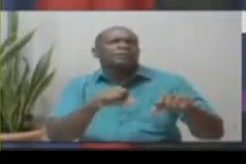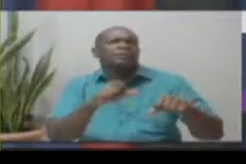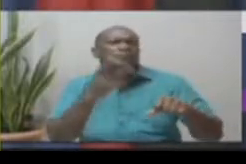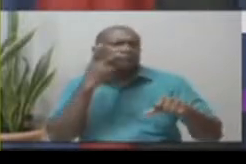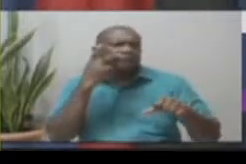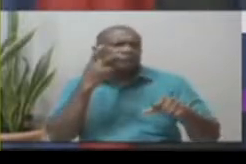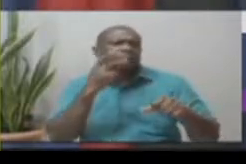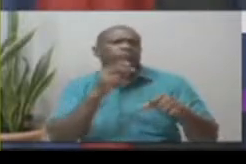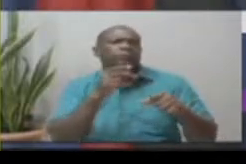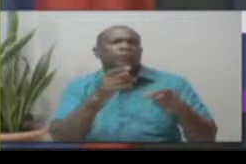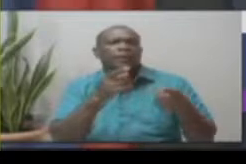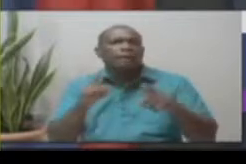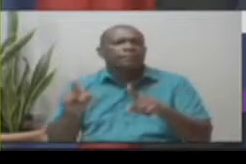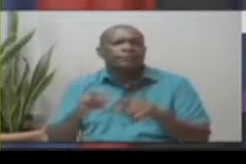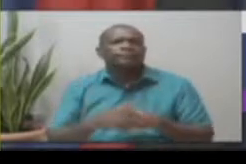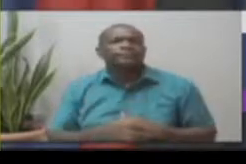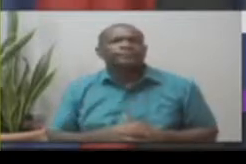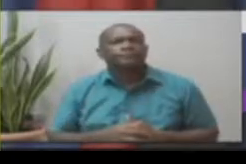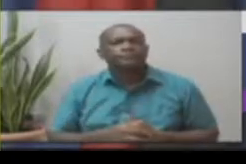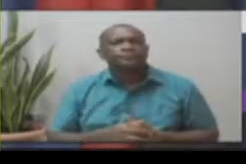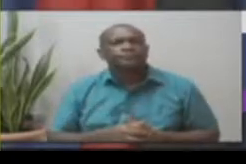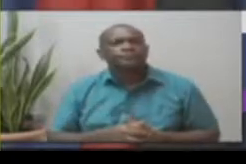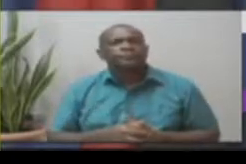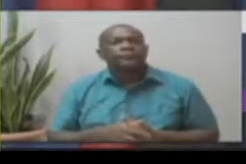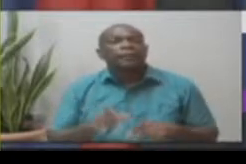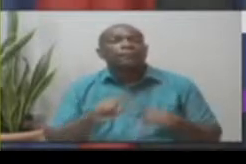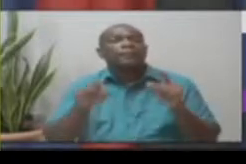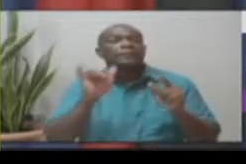But that decision is now yours.